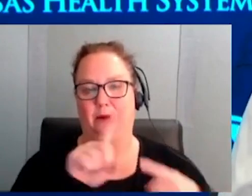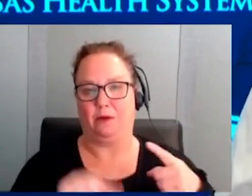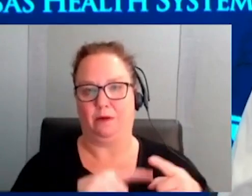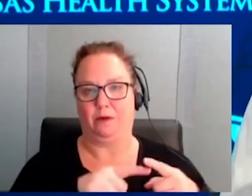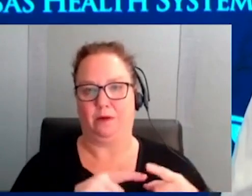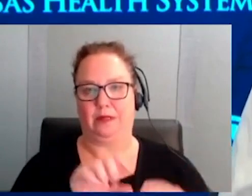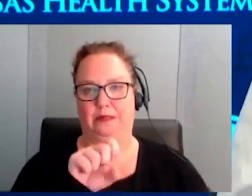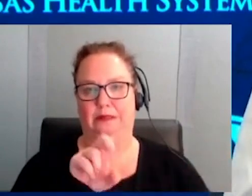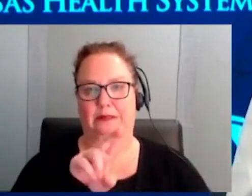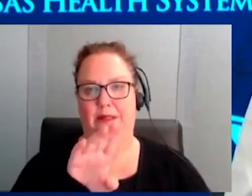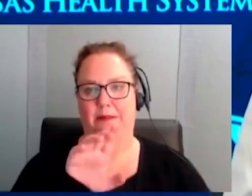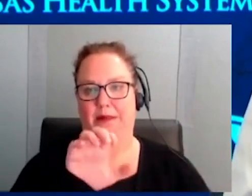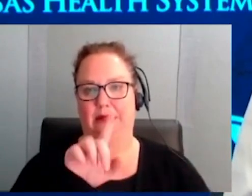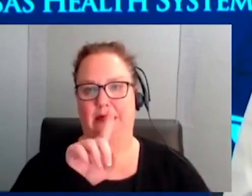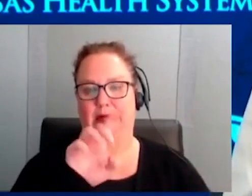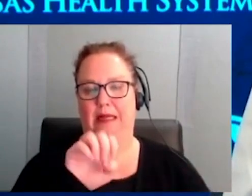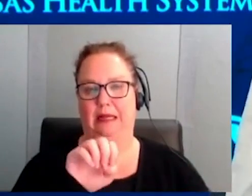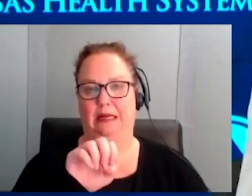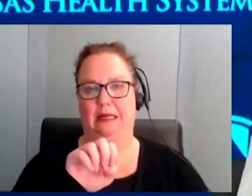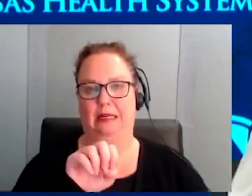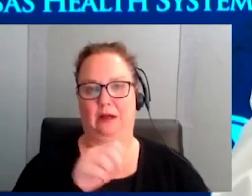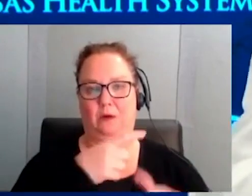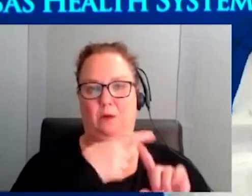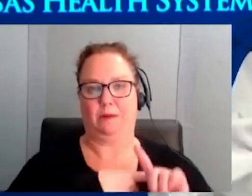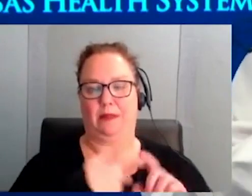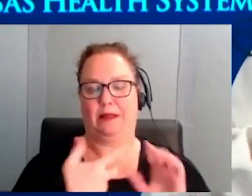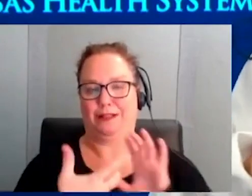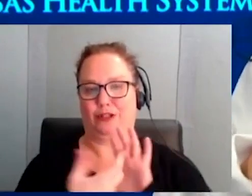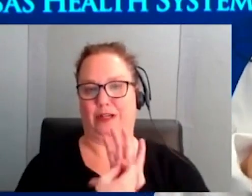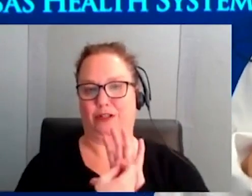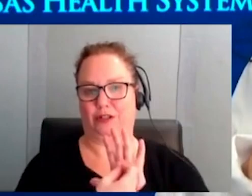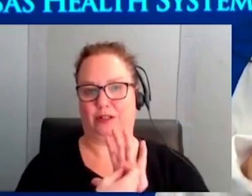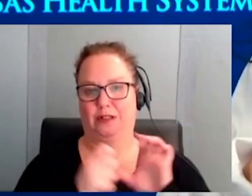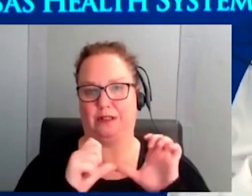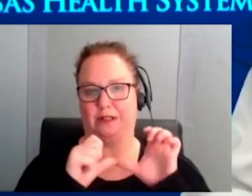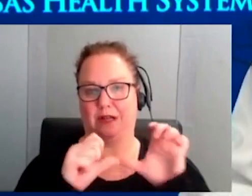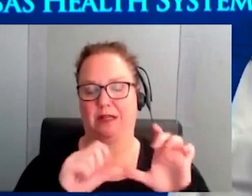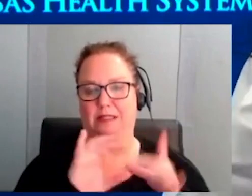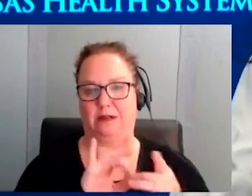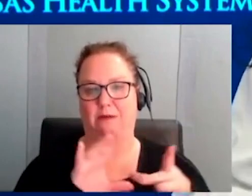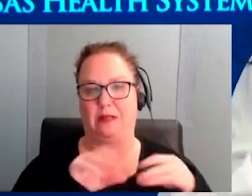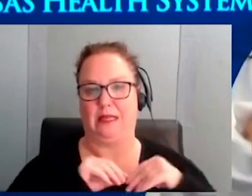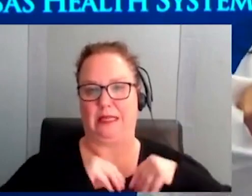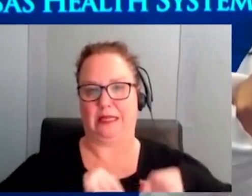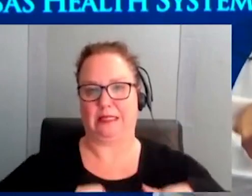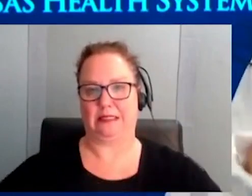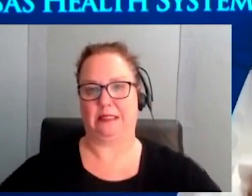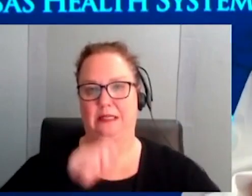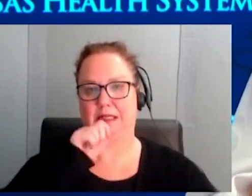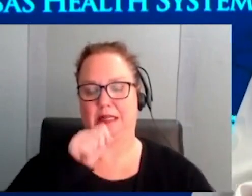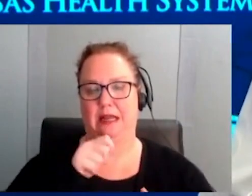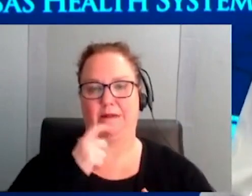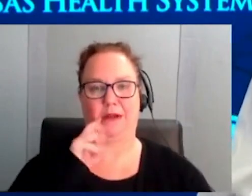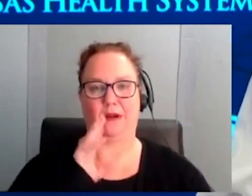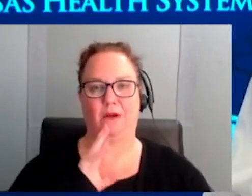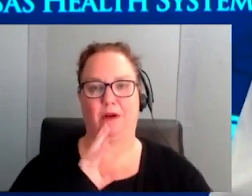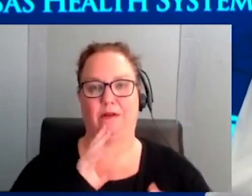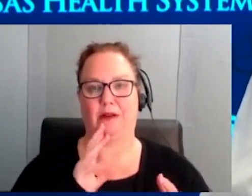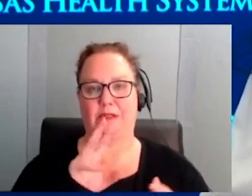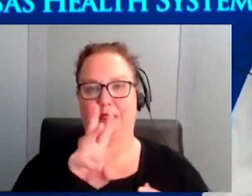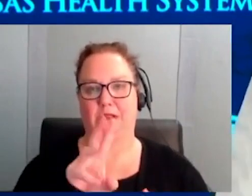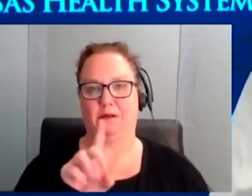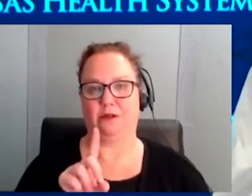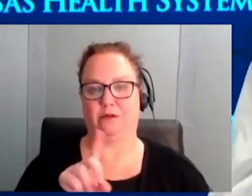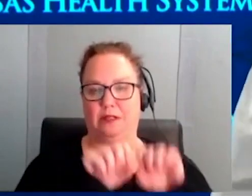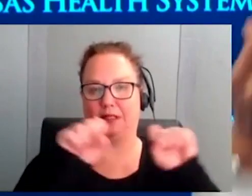Sublocade, what happened was he was on once-a-month injections, so there was a constant release throughout. So he didn't have those cravings, didn't have withdrawal symptoms,